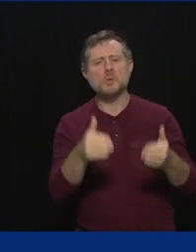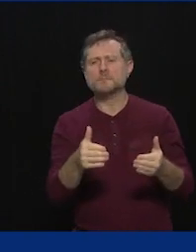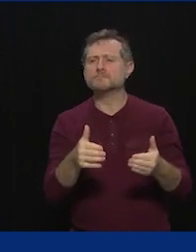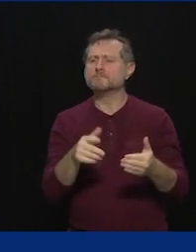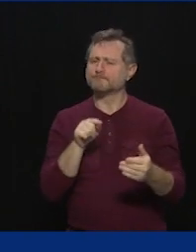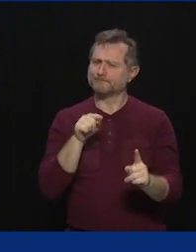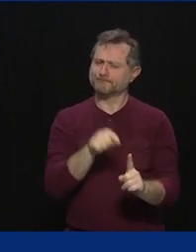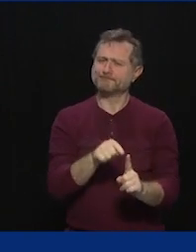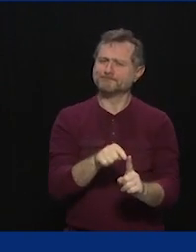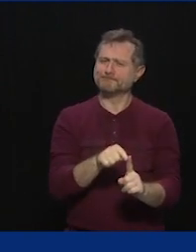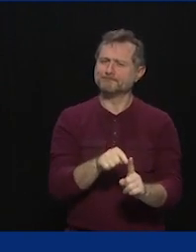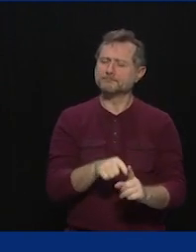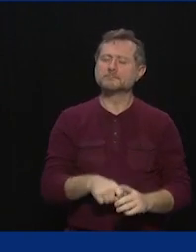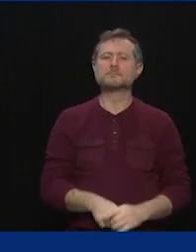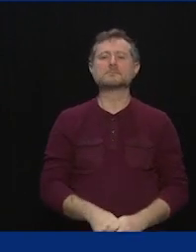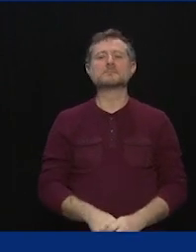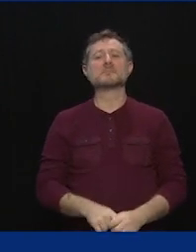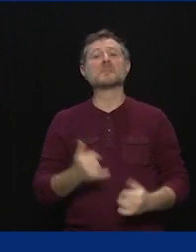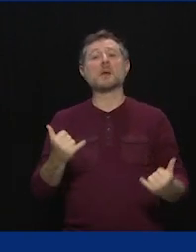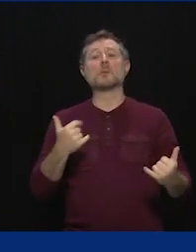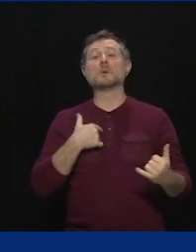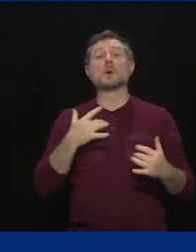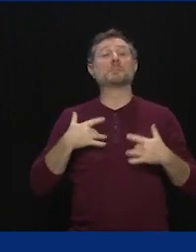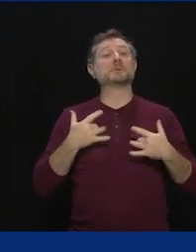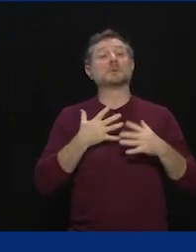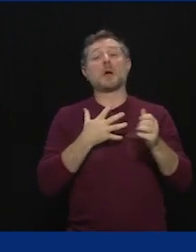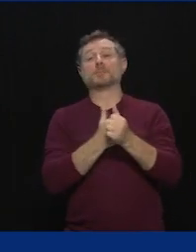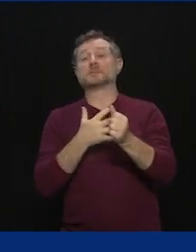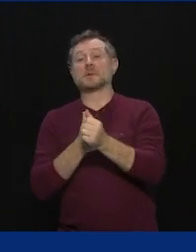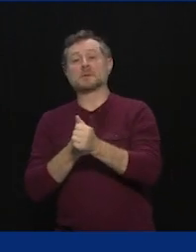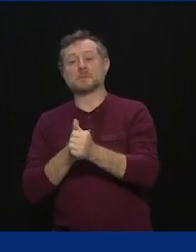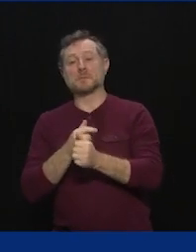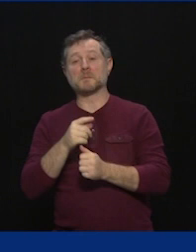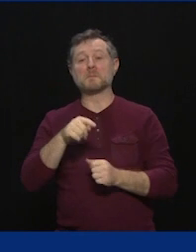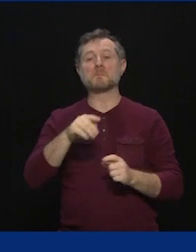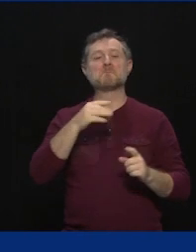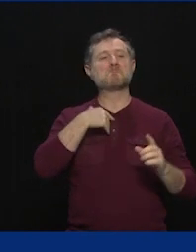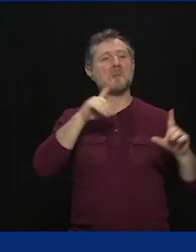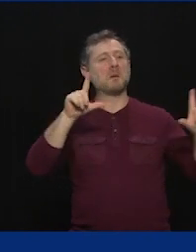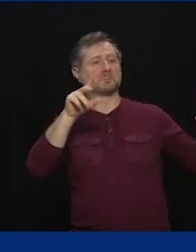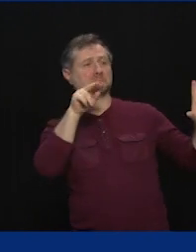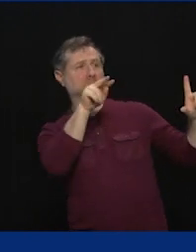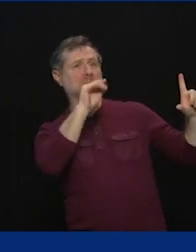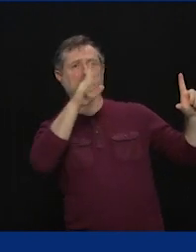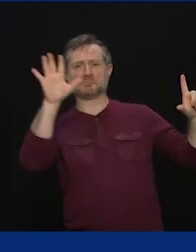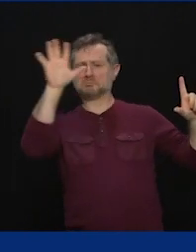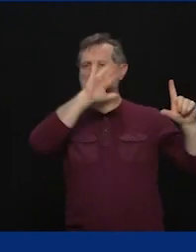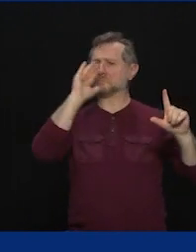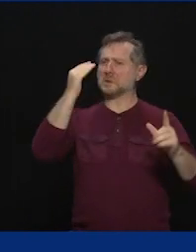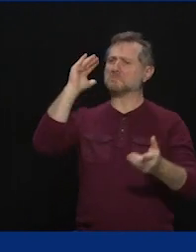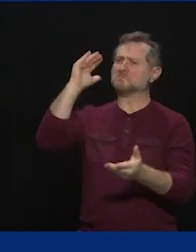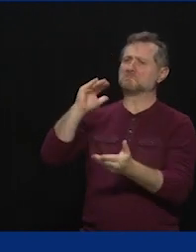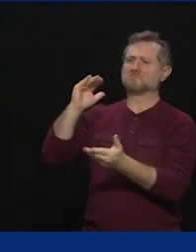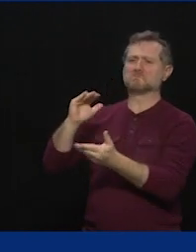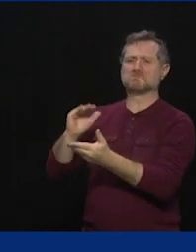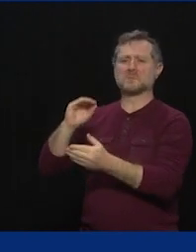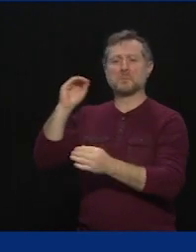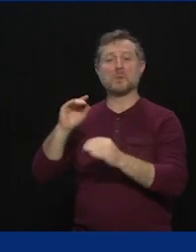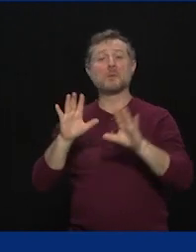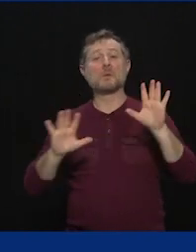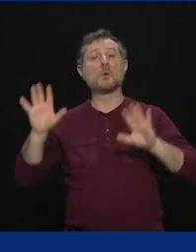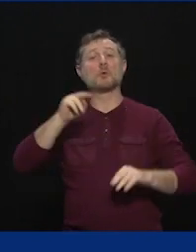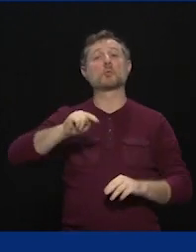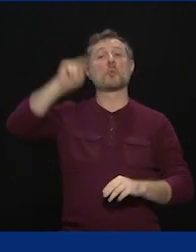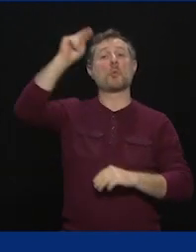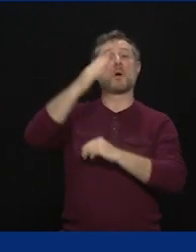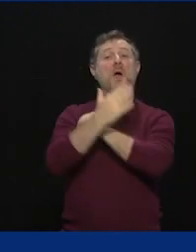Where are we today? Let's take a look at that map. Trending downward, I'm liking that, but we still have some areas. North Country, come on,